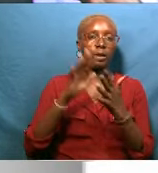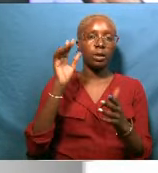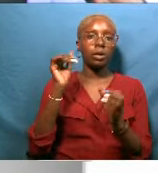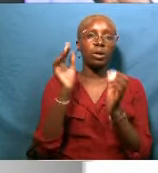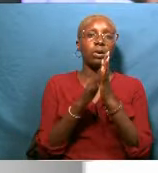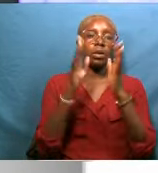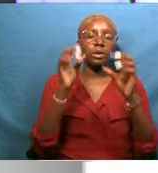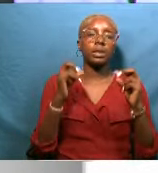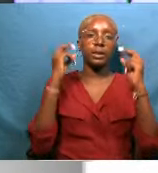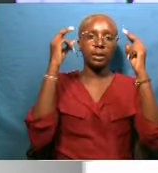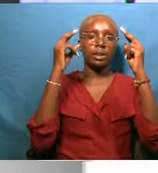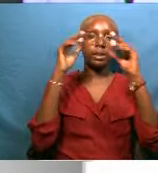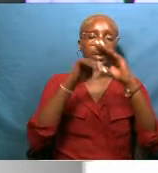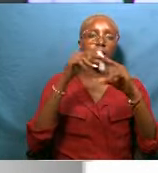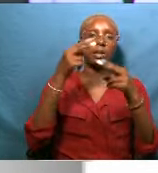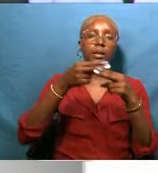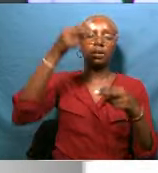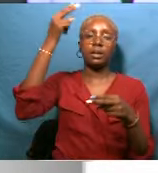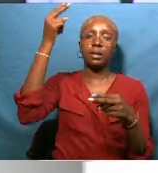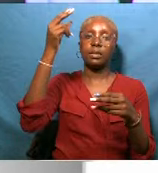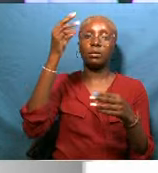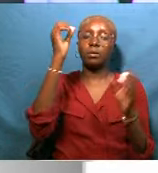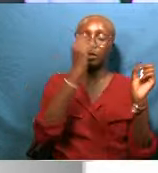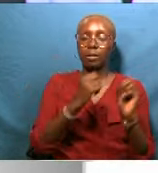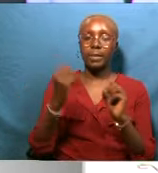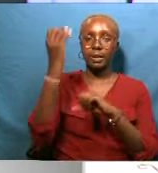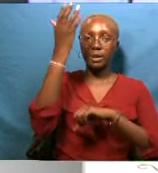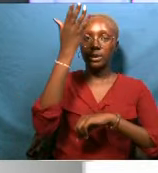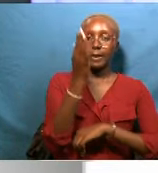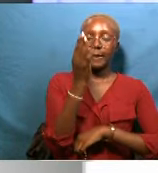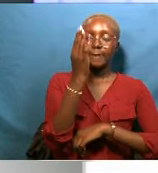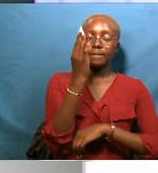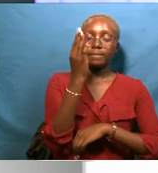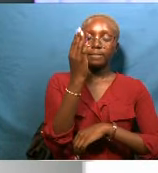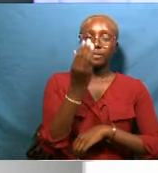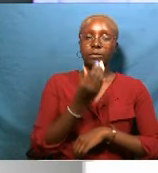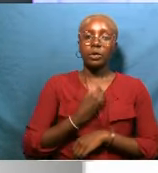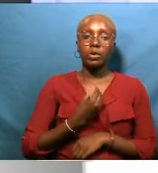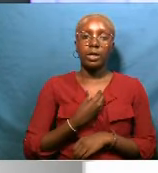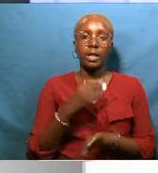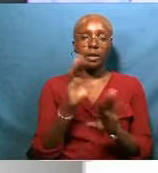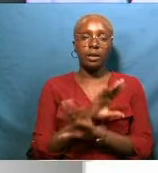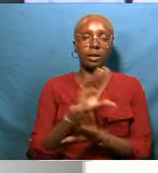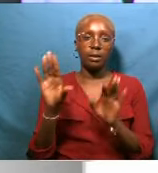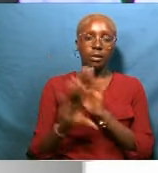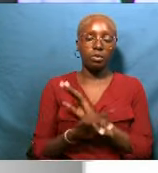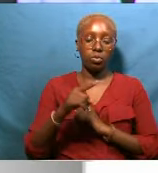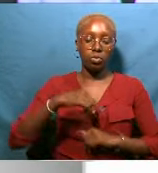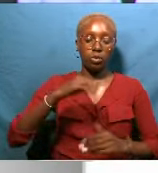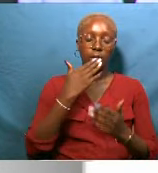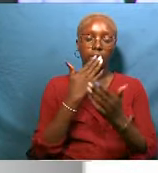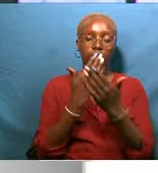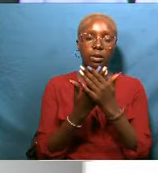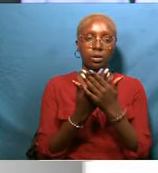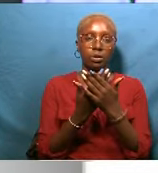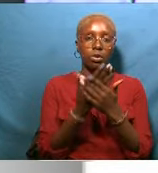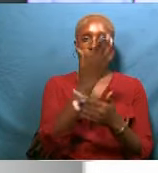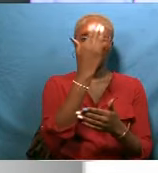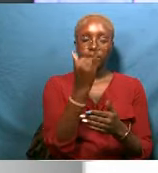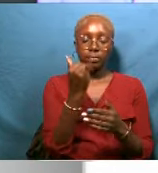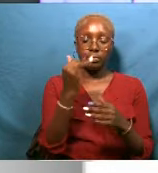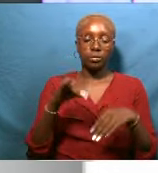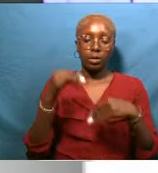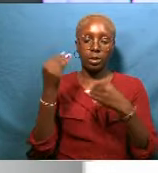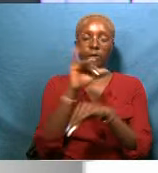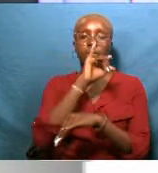glory, Hosanna in highest. Almighty God, honor of all things, we thank you for giving up your only Son